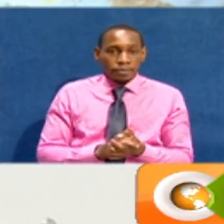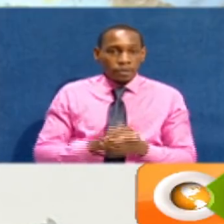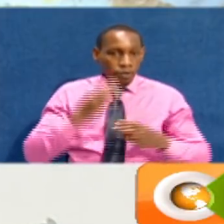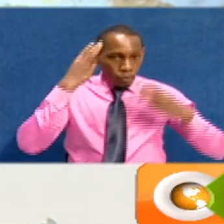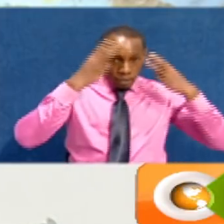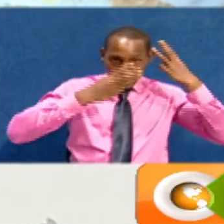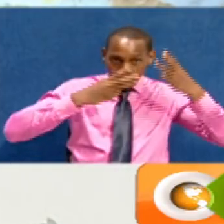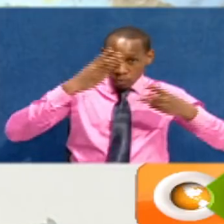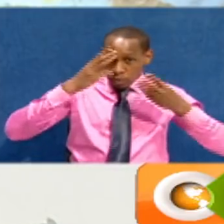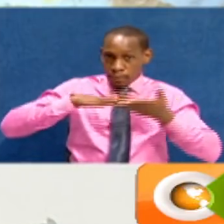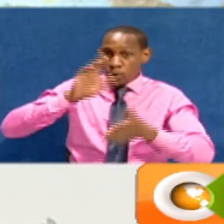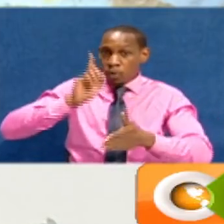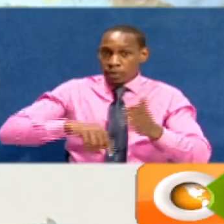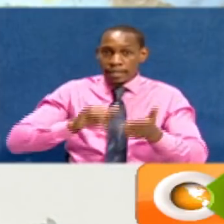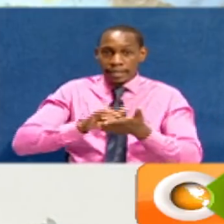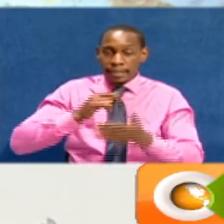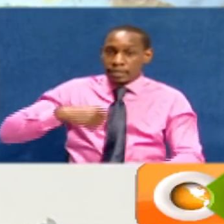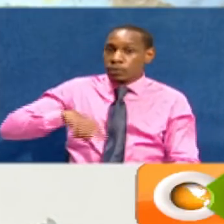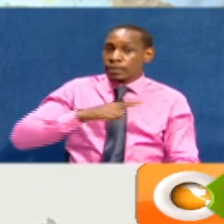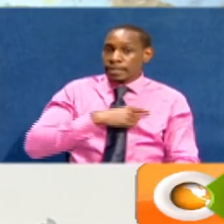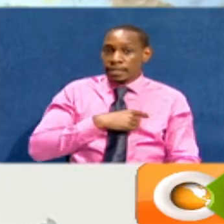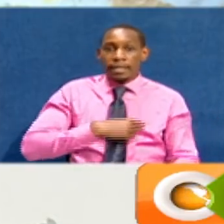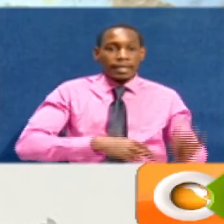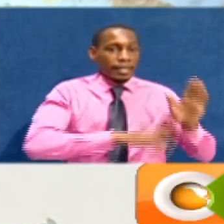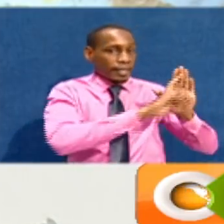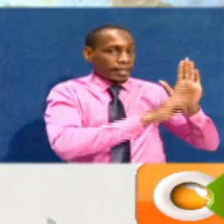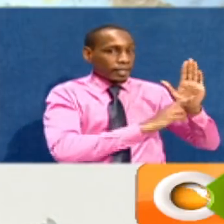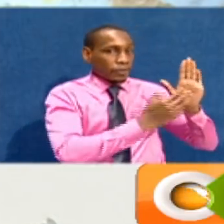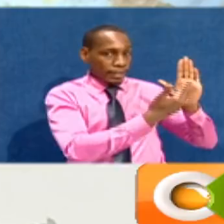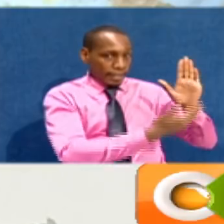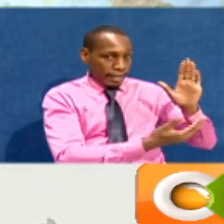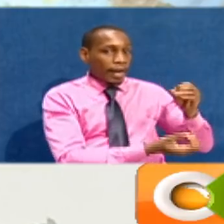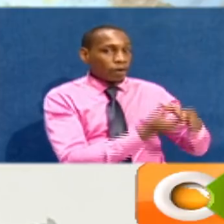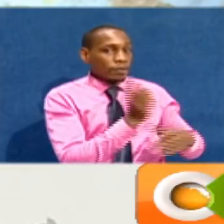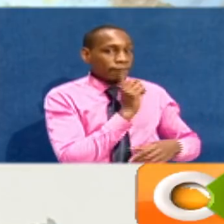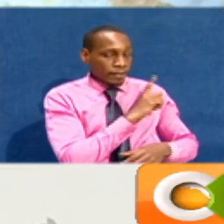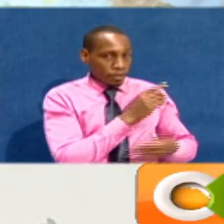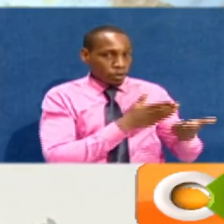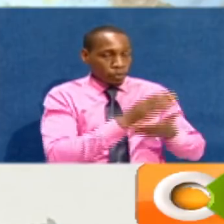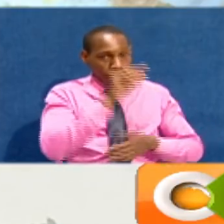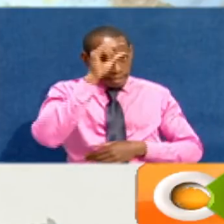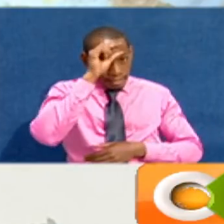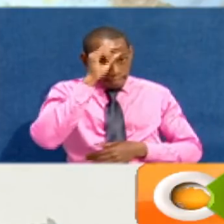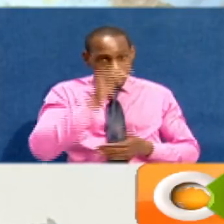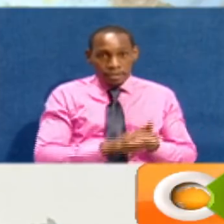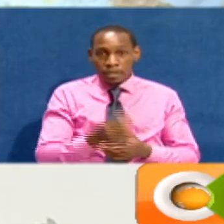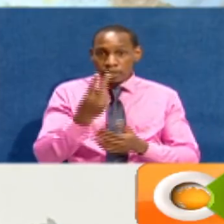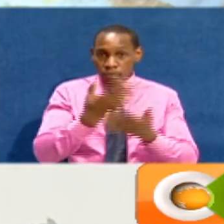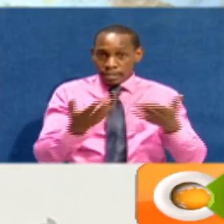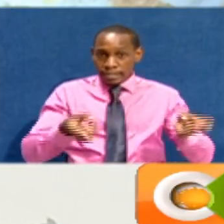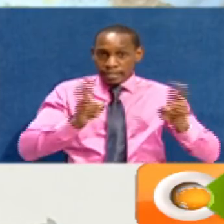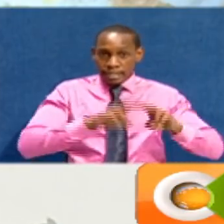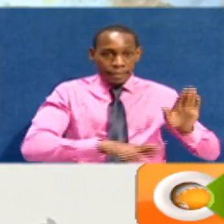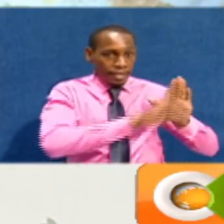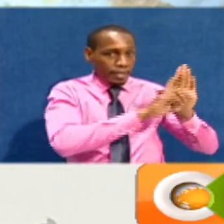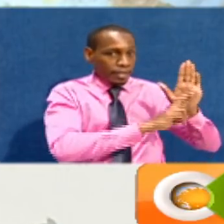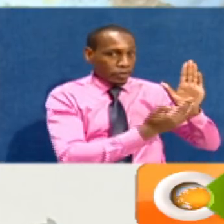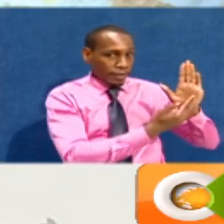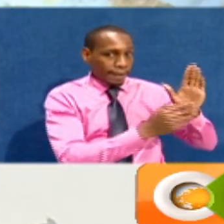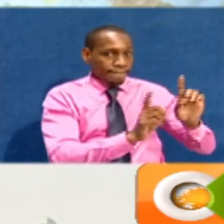about this for me is that we have protocols that have been put in place by the government. So there are two things that are happening with